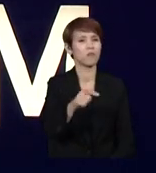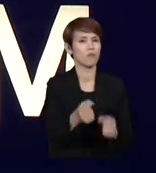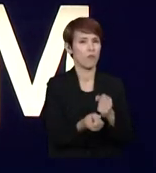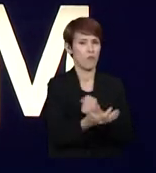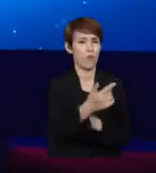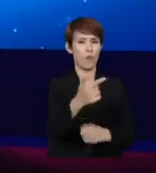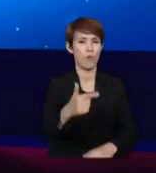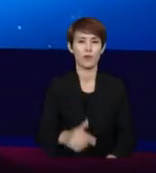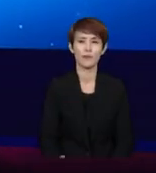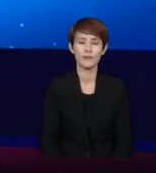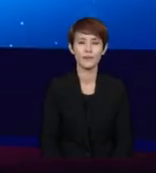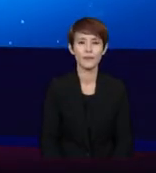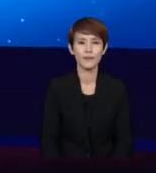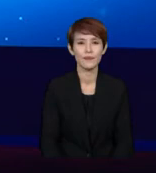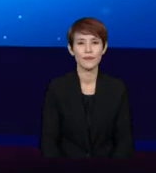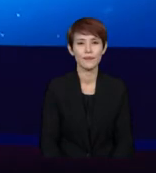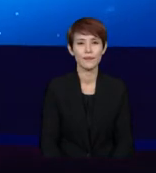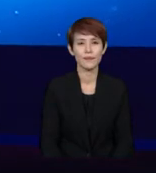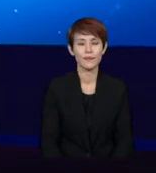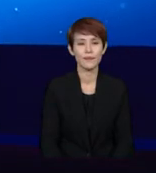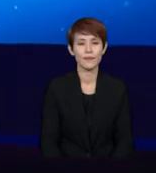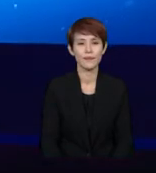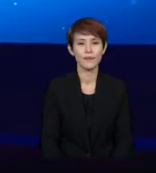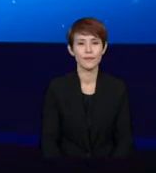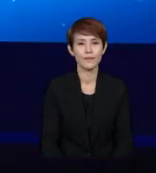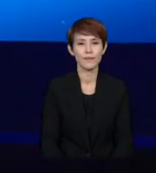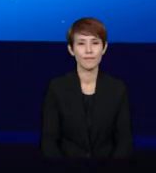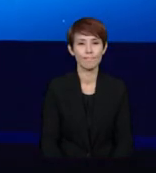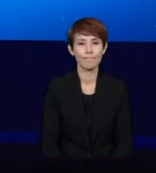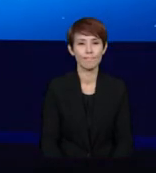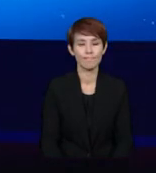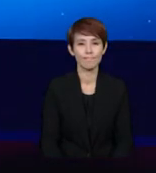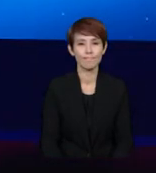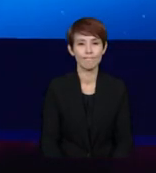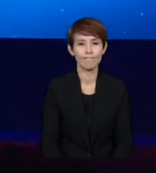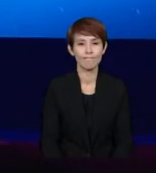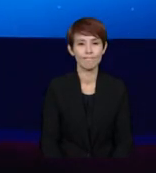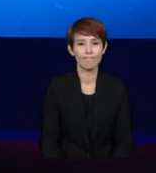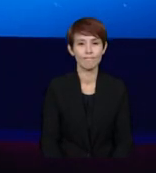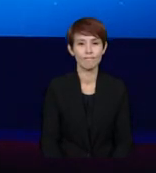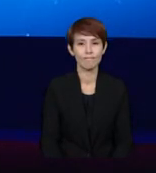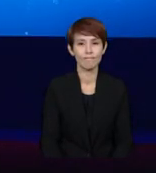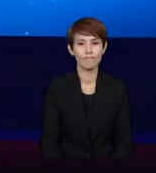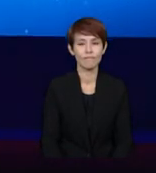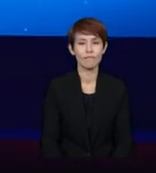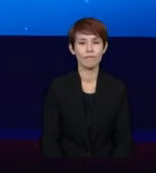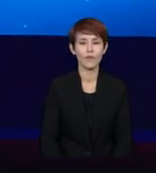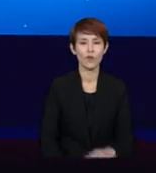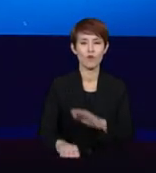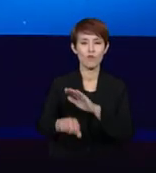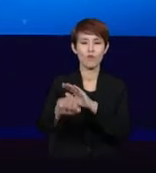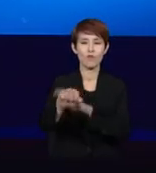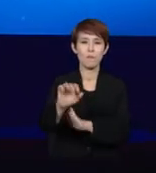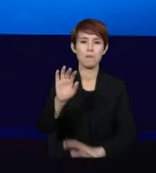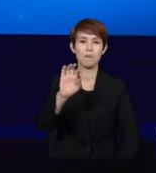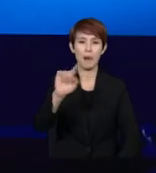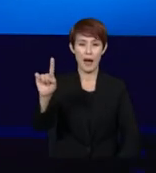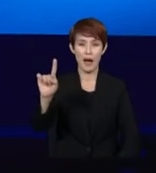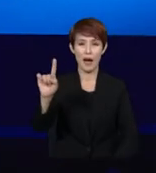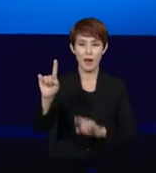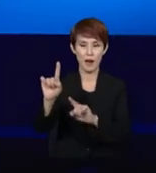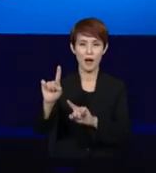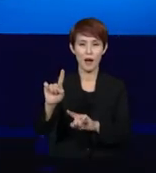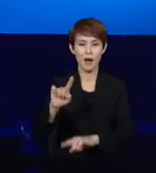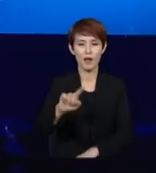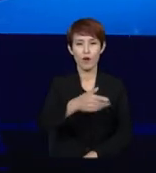mainstream center-right parties to conclude that this is unstoppable and they can't do anything about it and they're gonna have to start